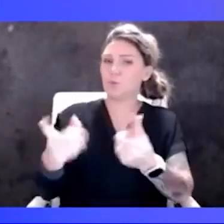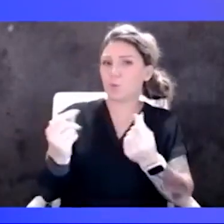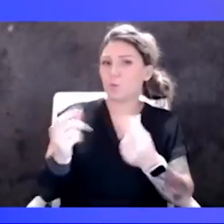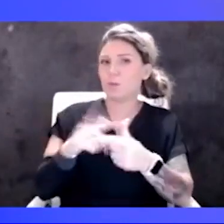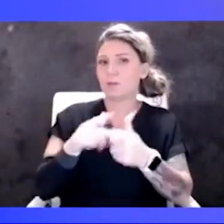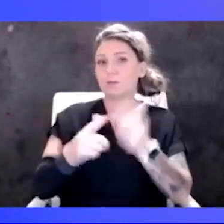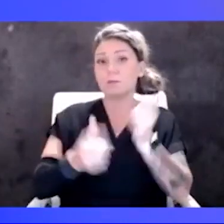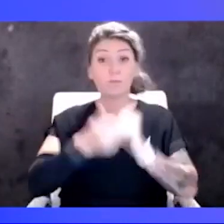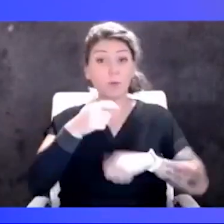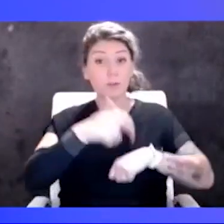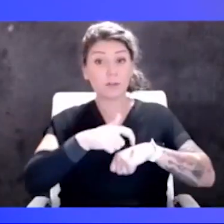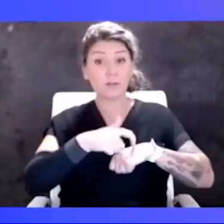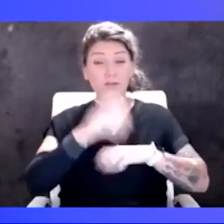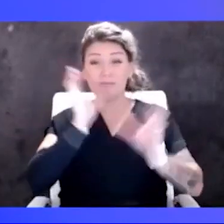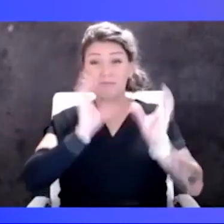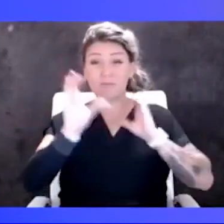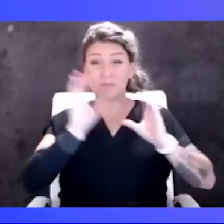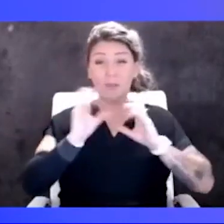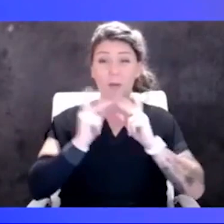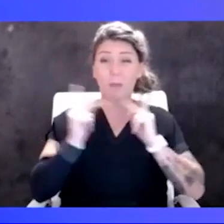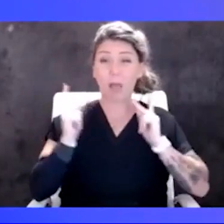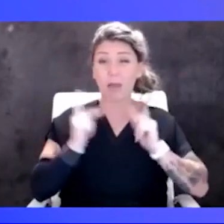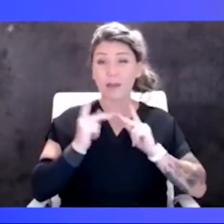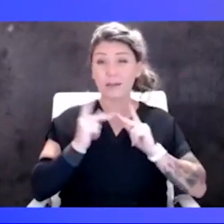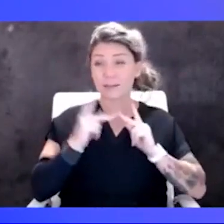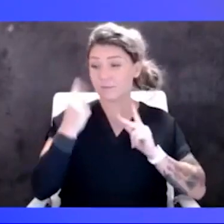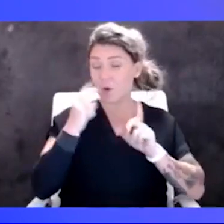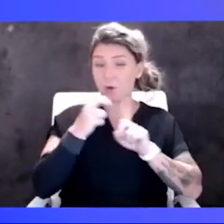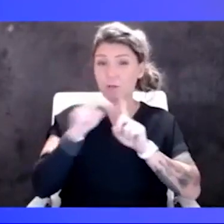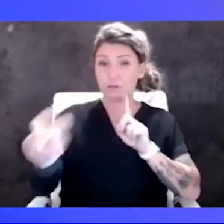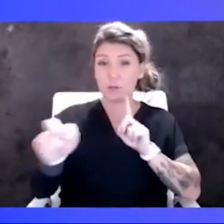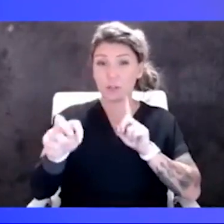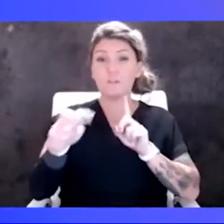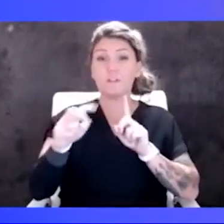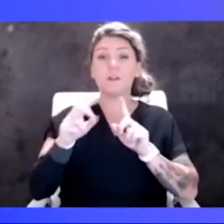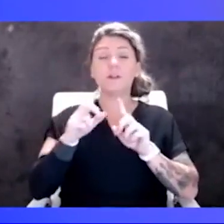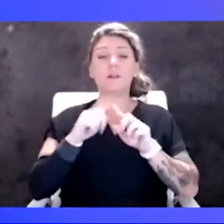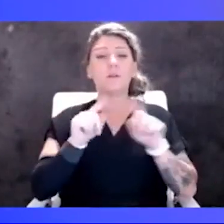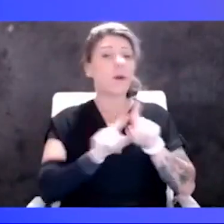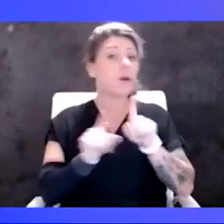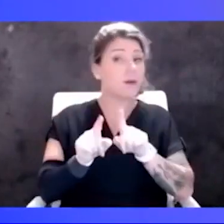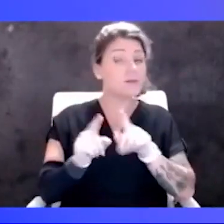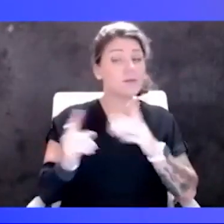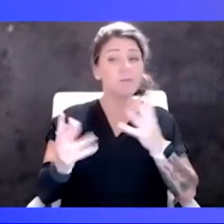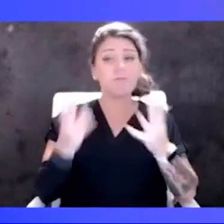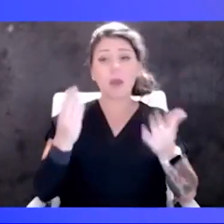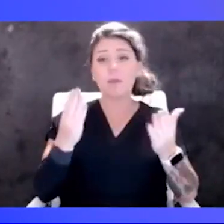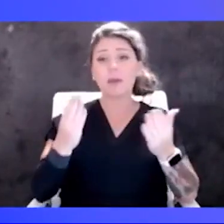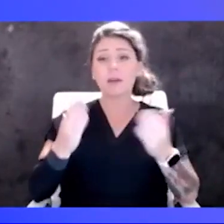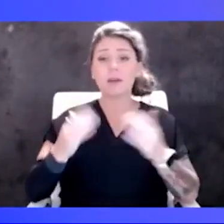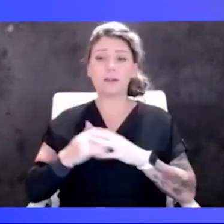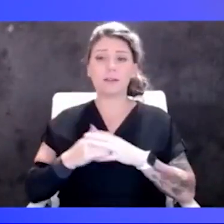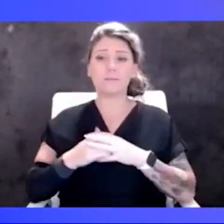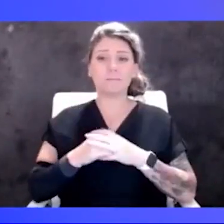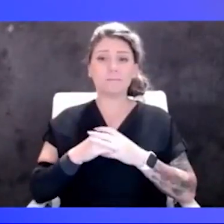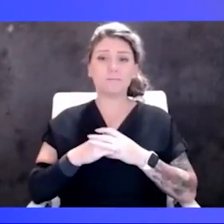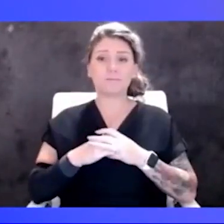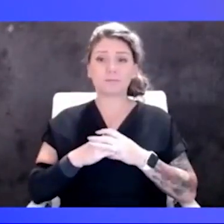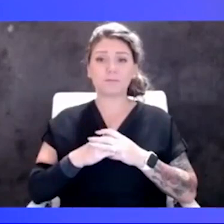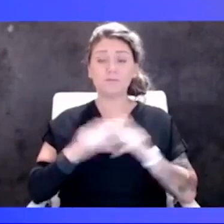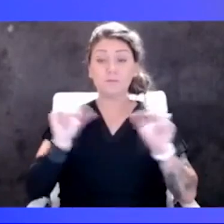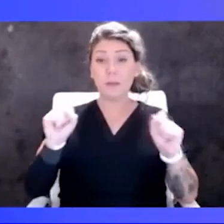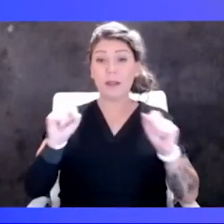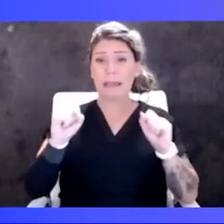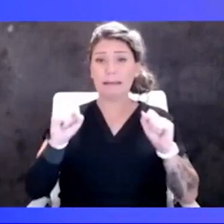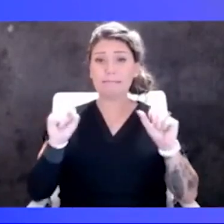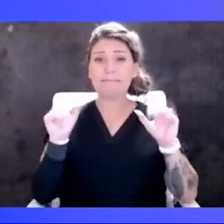and look perhaps for places for transfer, but maybe also they are able to stabilize the patient, and the